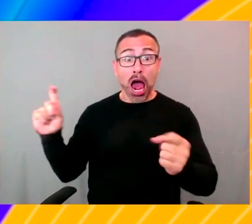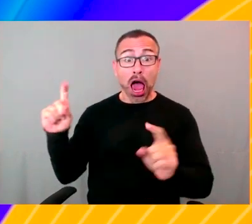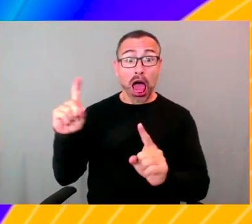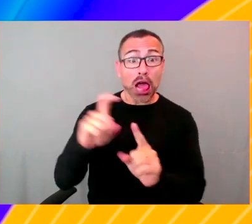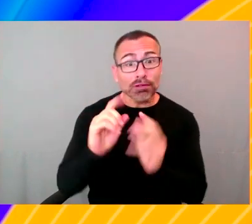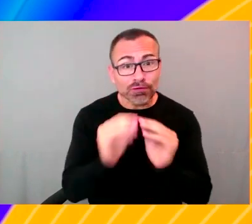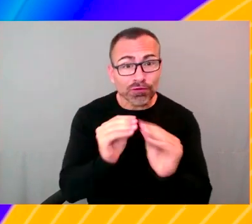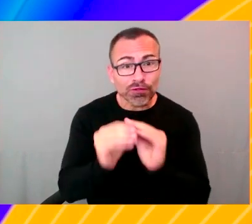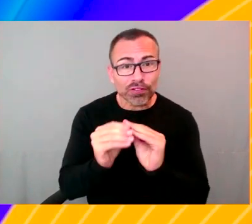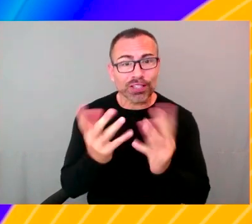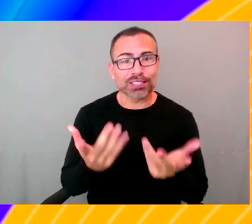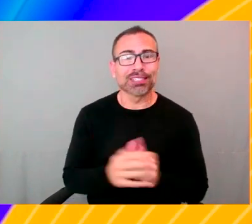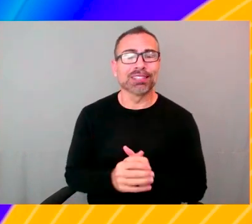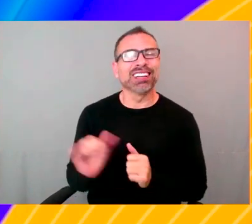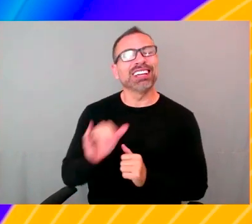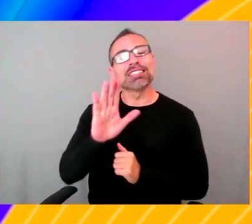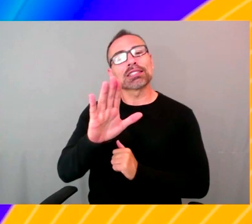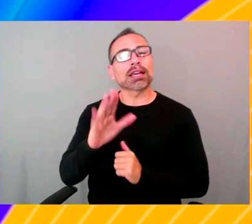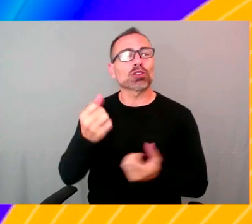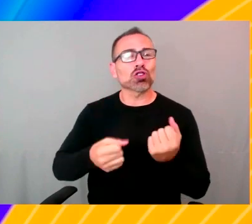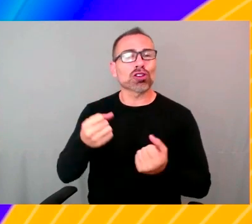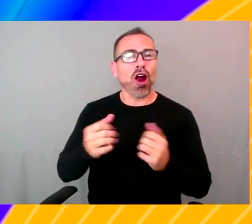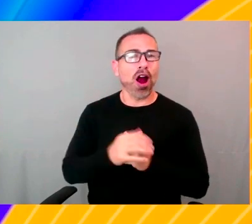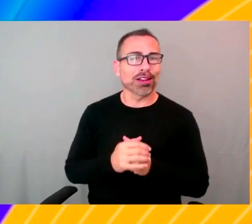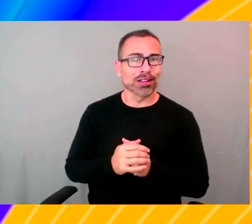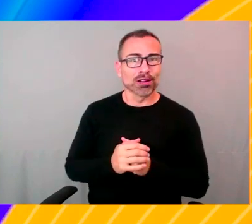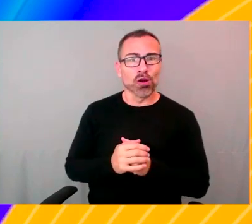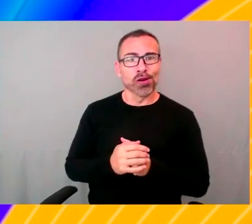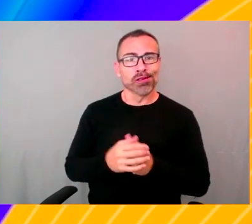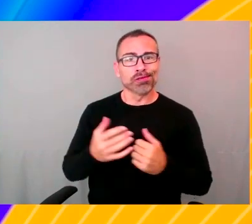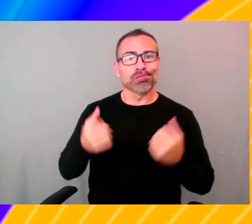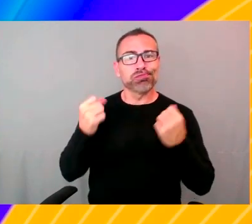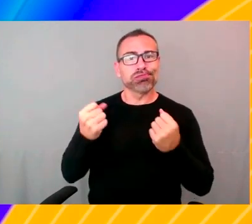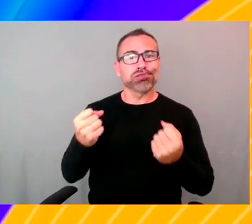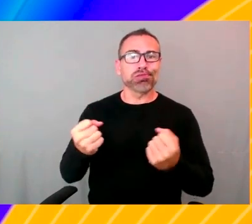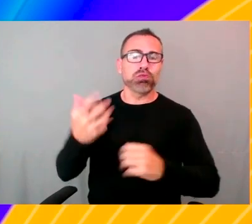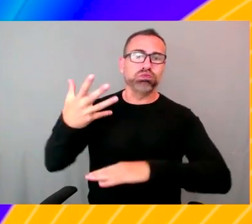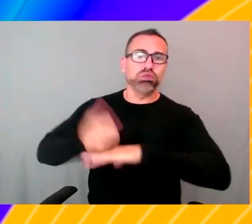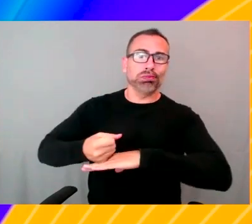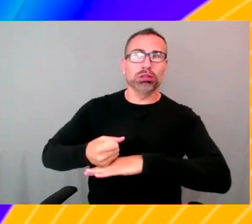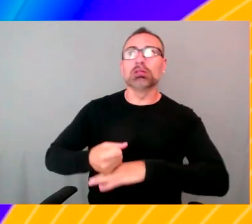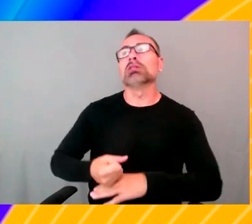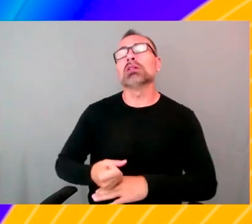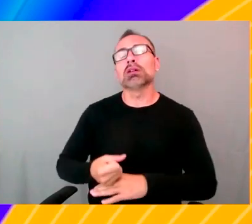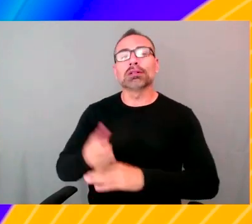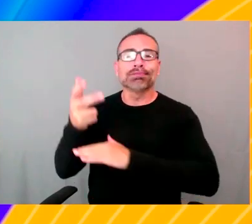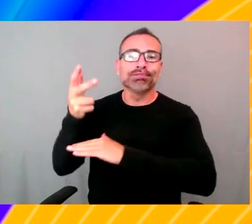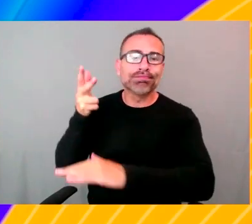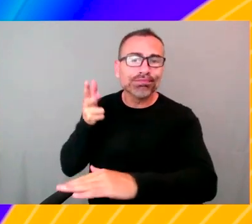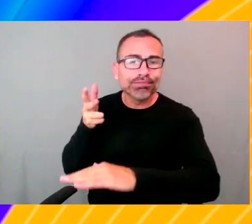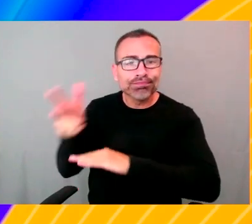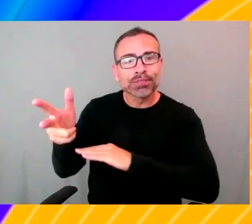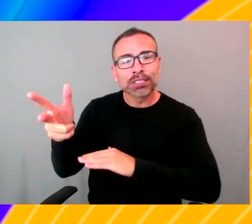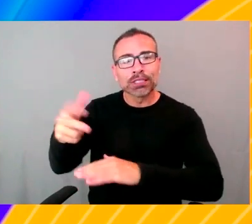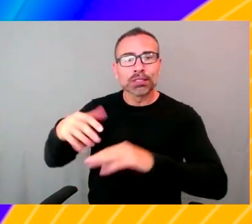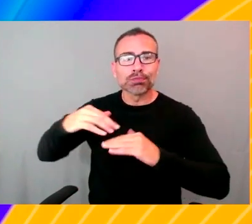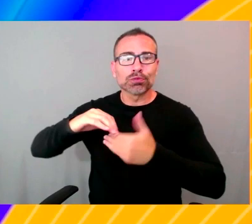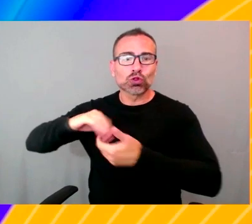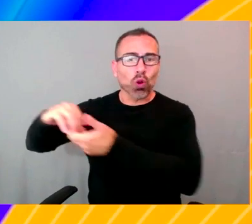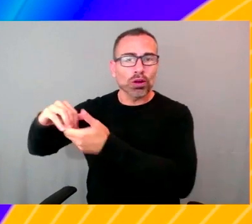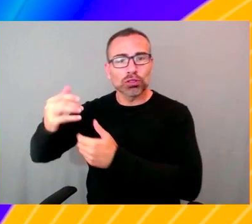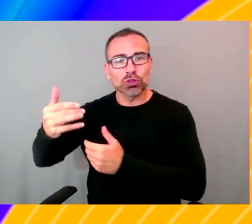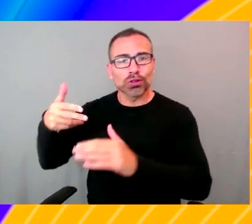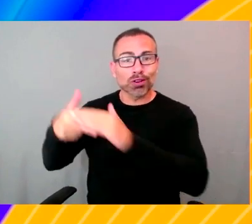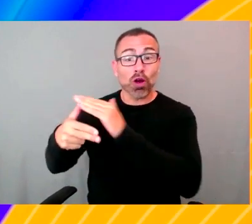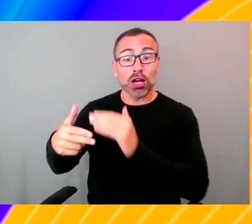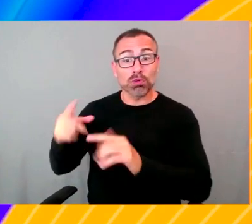garage, which means this is going to be extremely costly because now you're paying for the cost of downtime, the cost of loss of productivity.